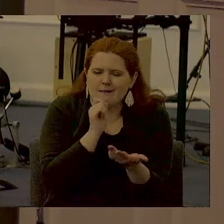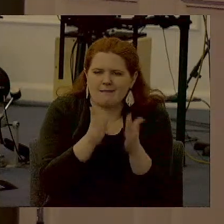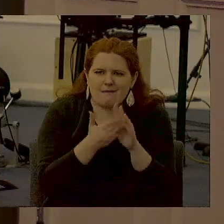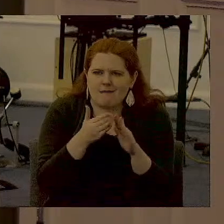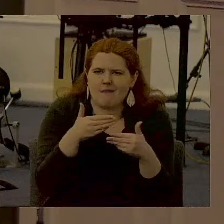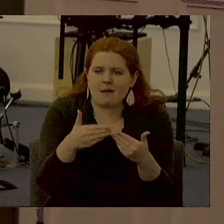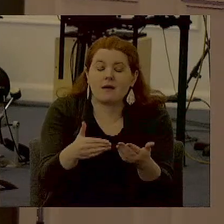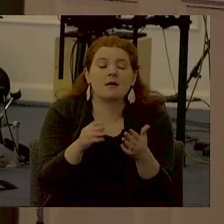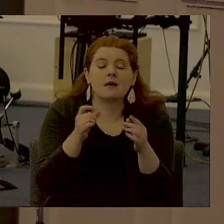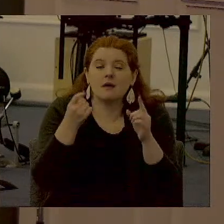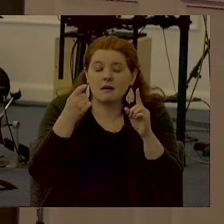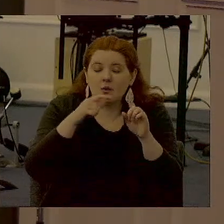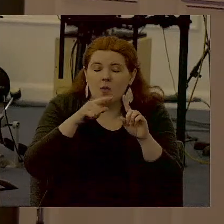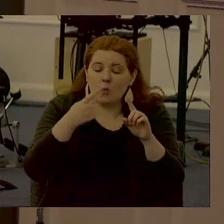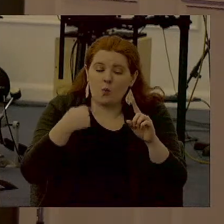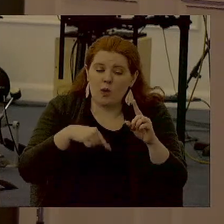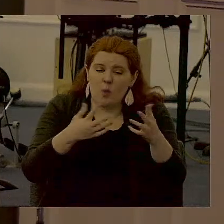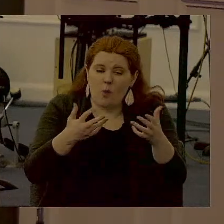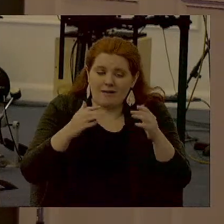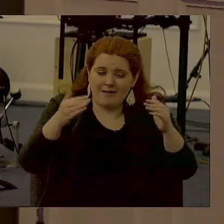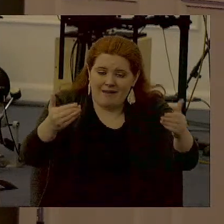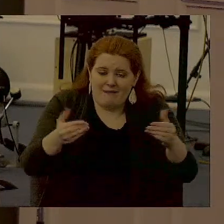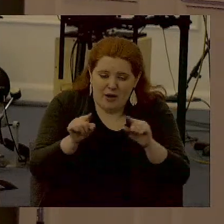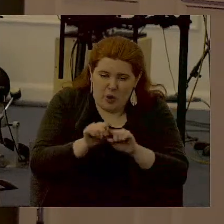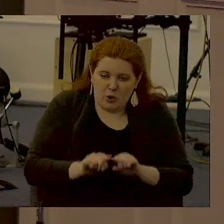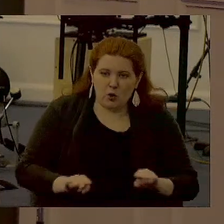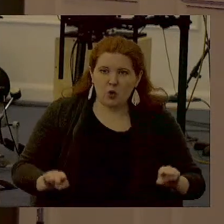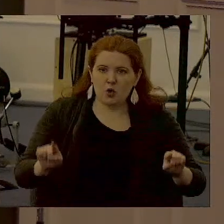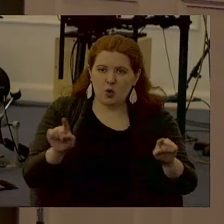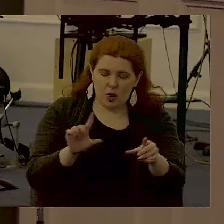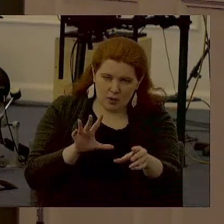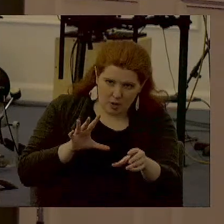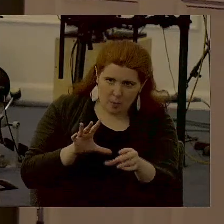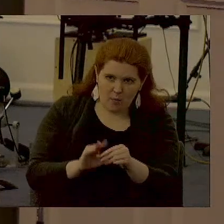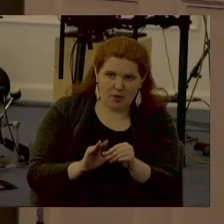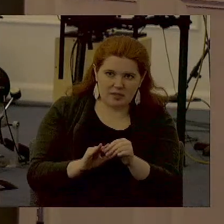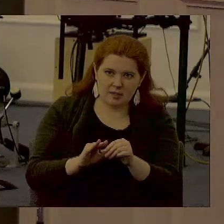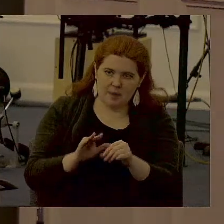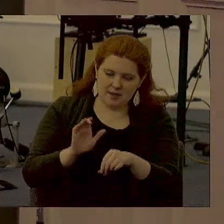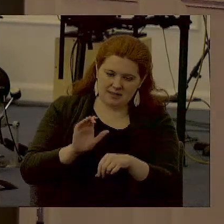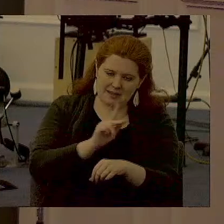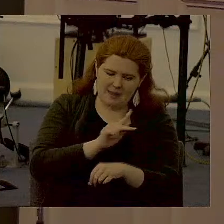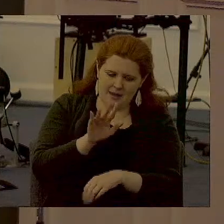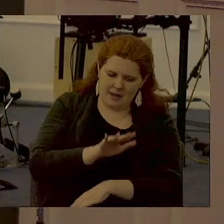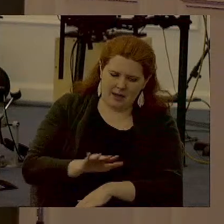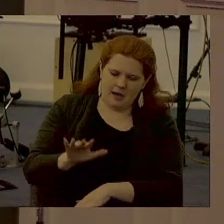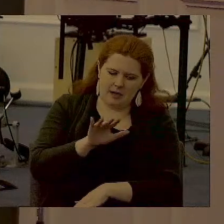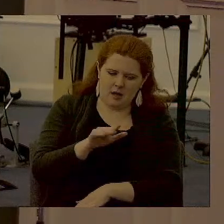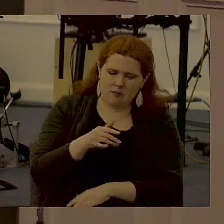We want to invite you to participate in the work of the kingdom.